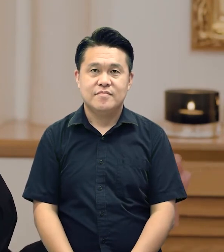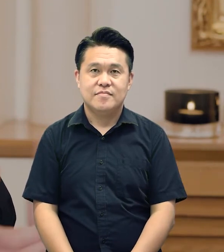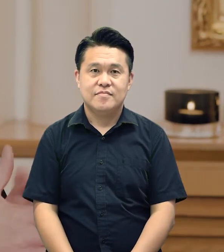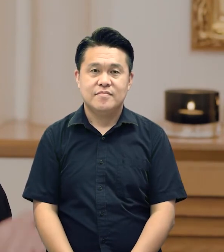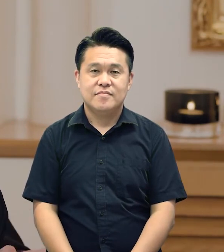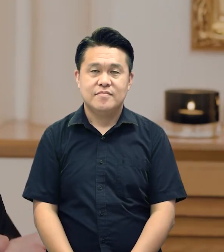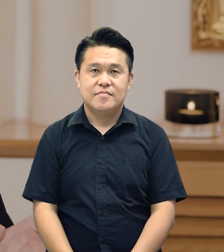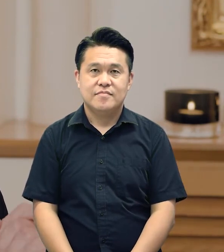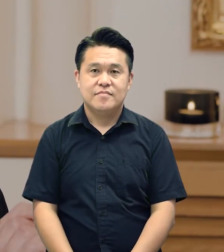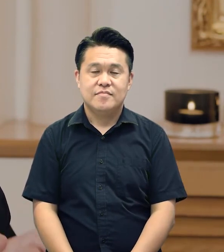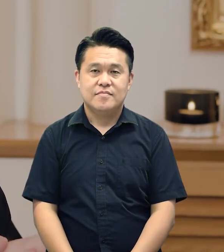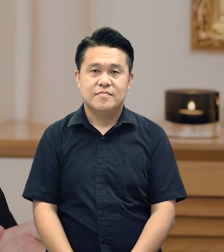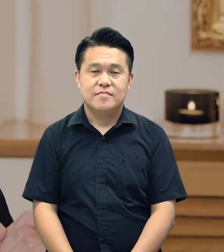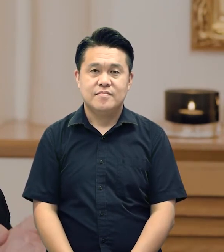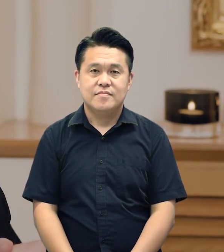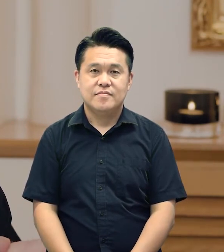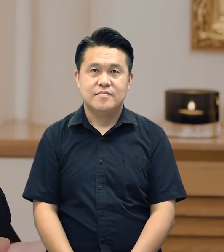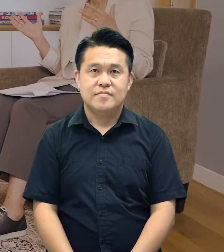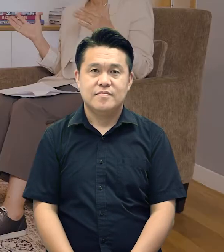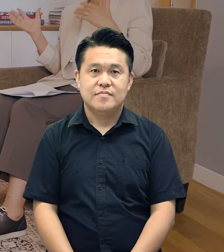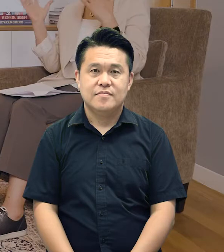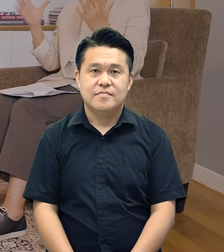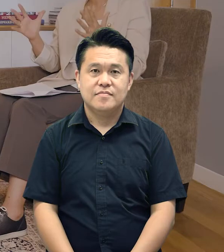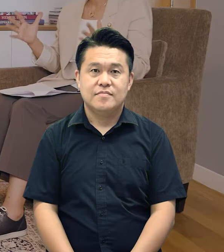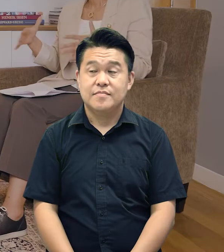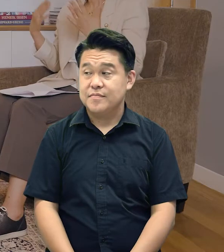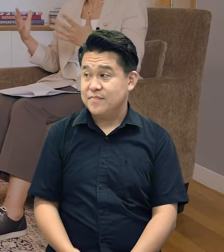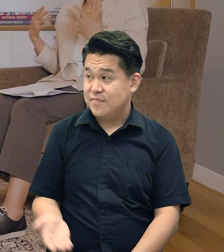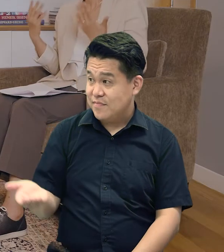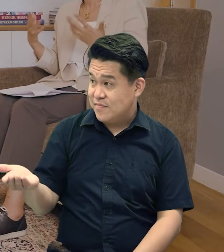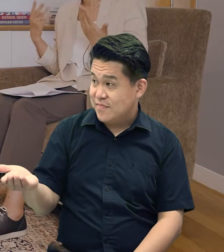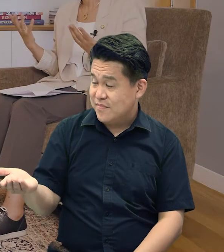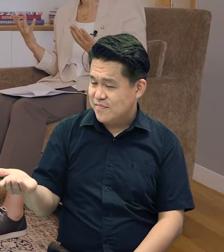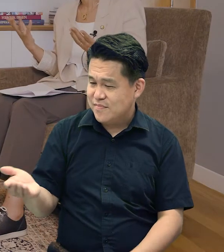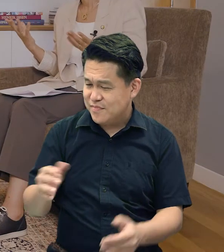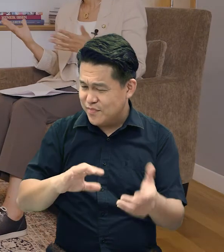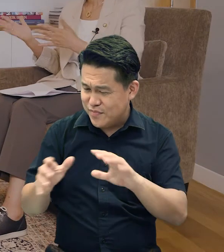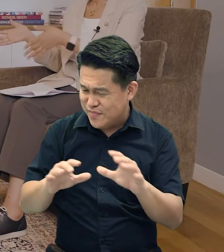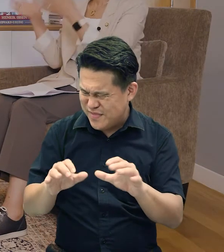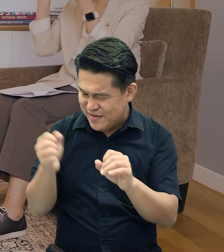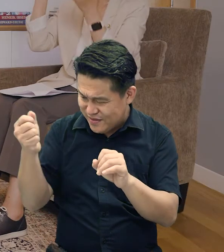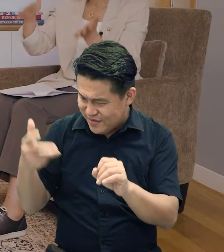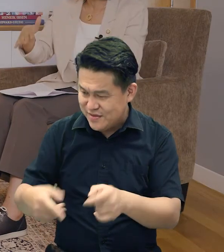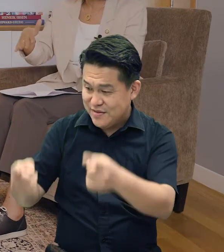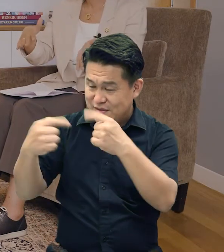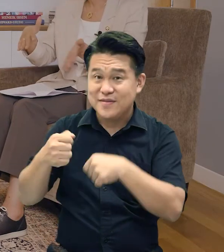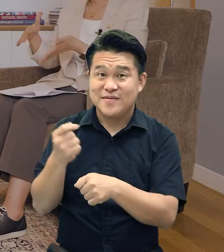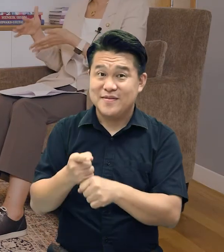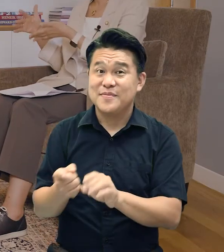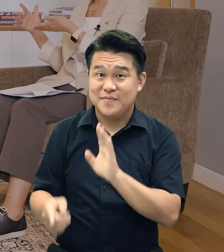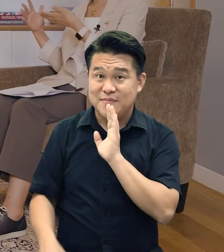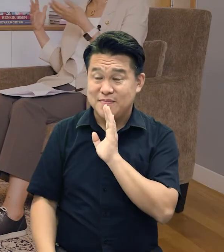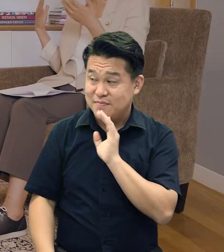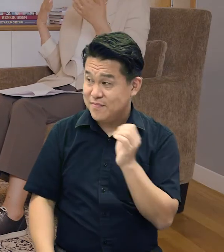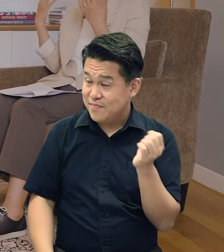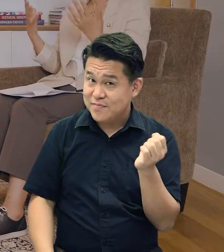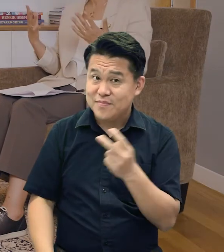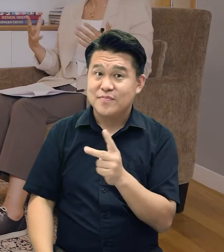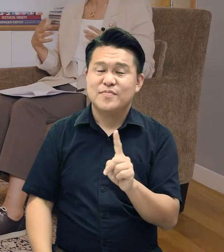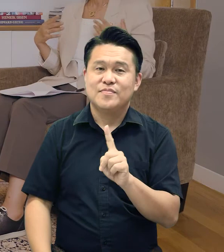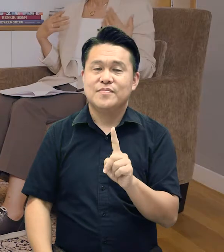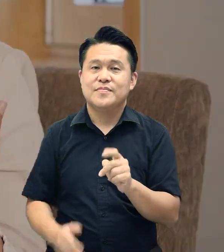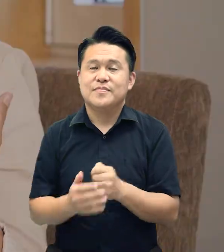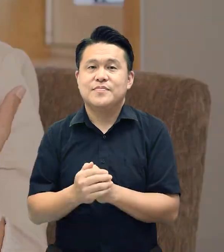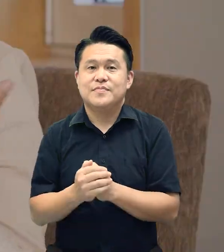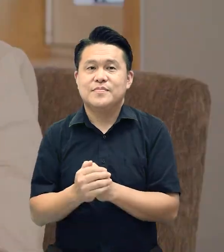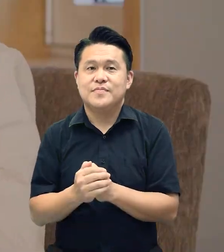LGBTQI persons in the Republic of Korea? You have done a lot of things already, I think, participating in the parade and then